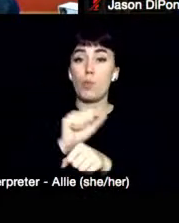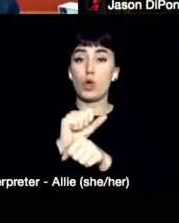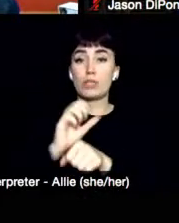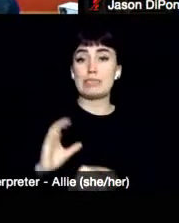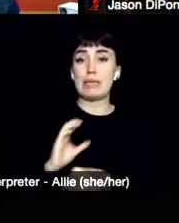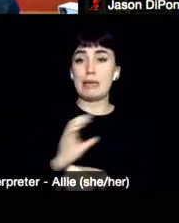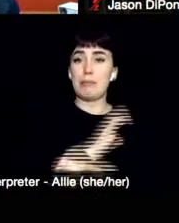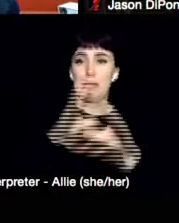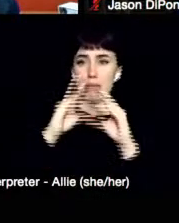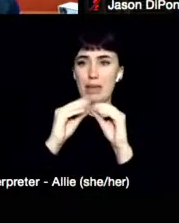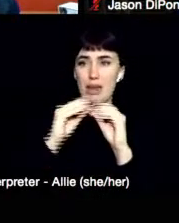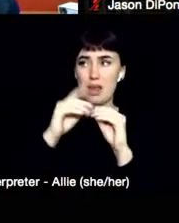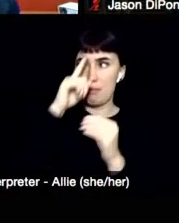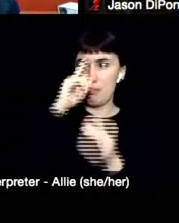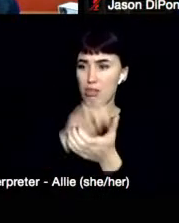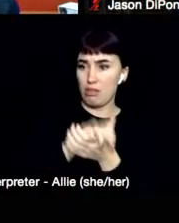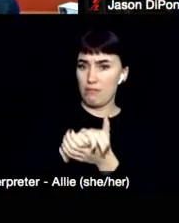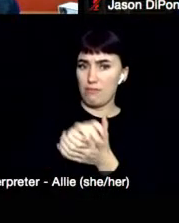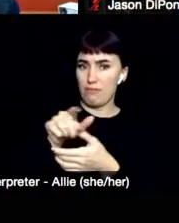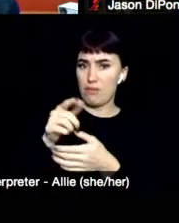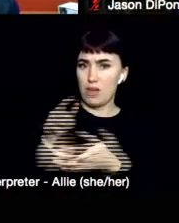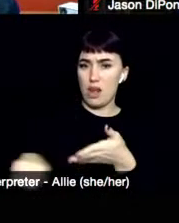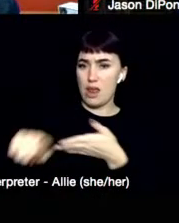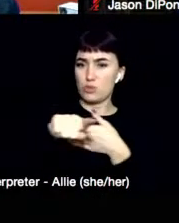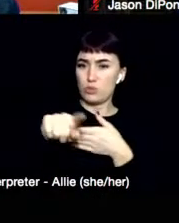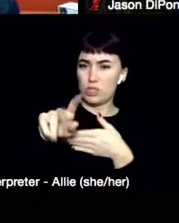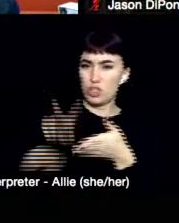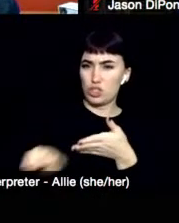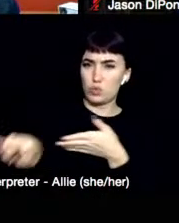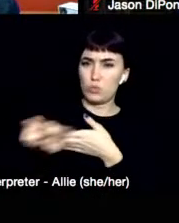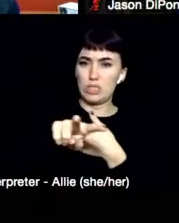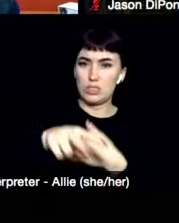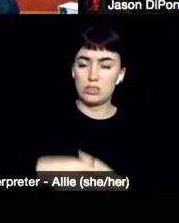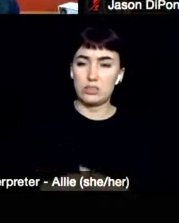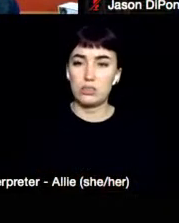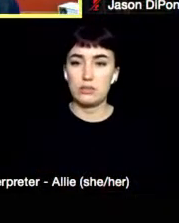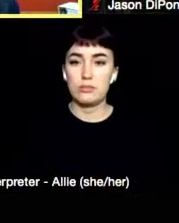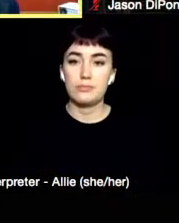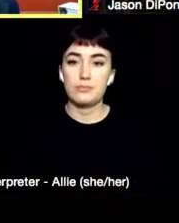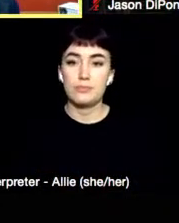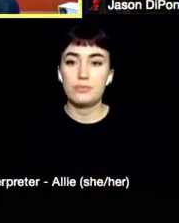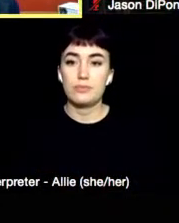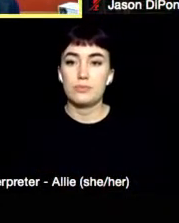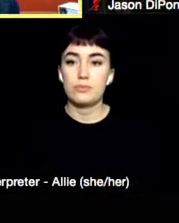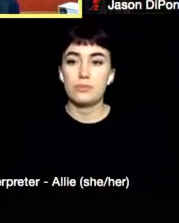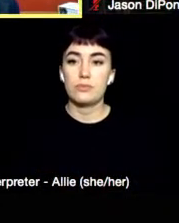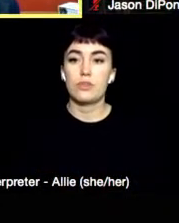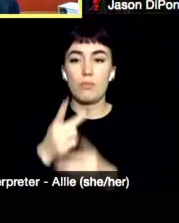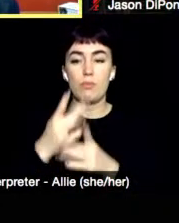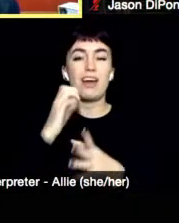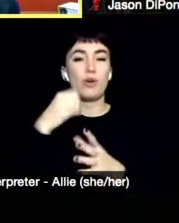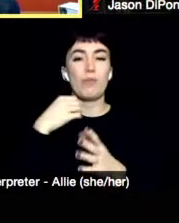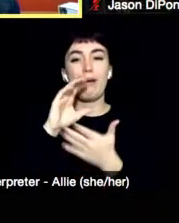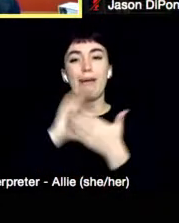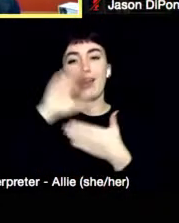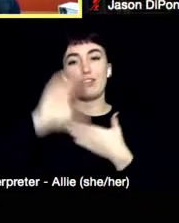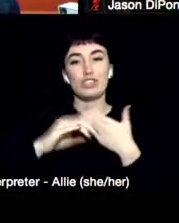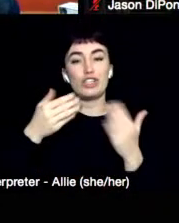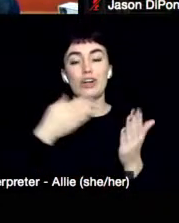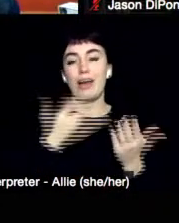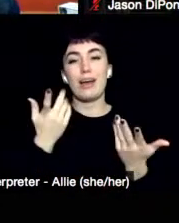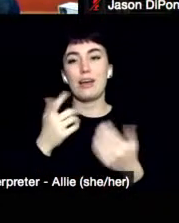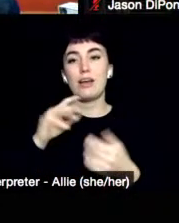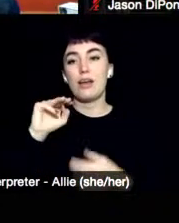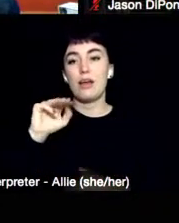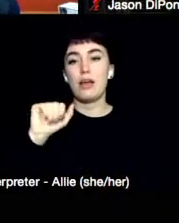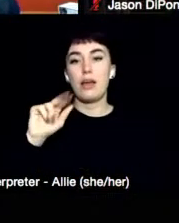will it be next week or the week after? I don't have my calendar in front of me. March